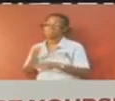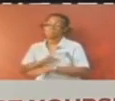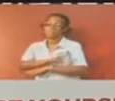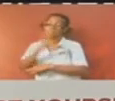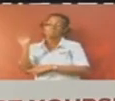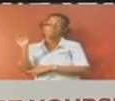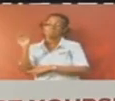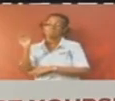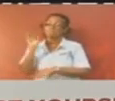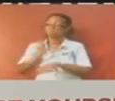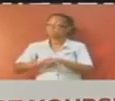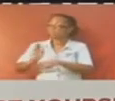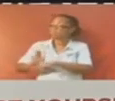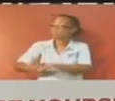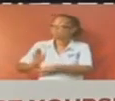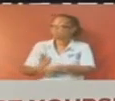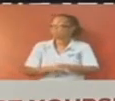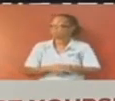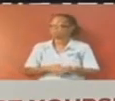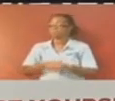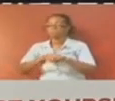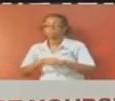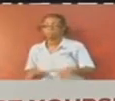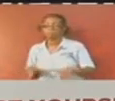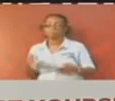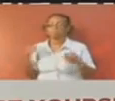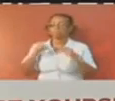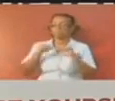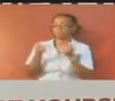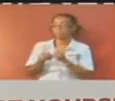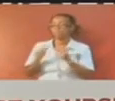Is the heart of the nation really beaten correctly today?